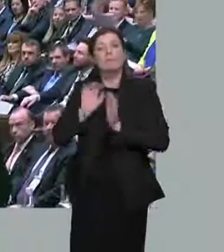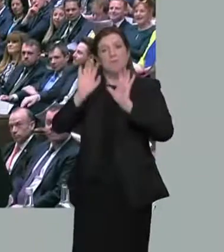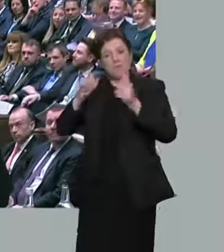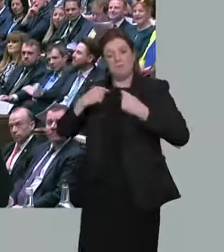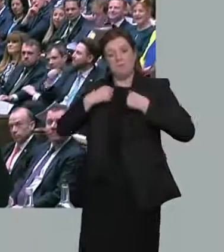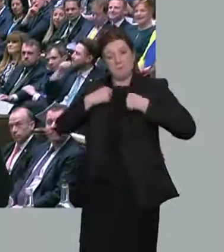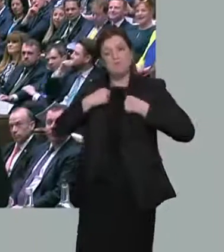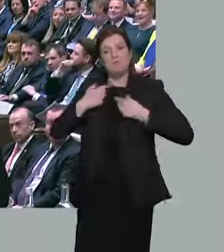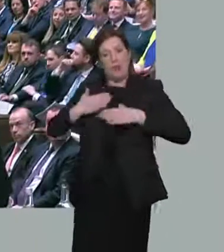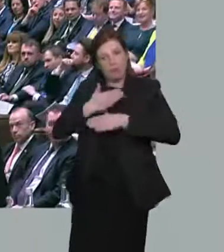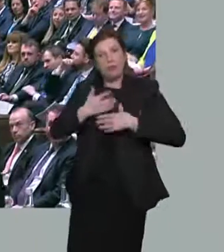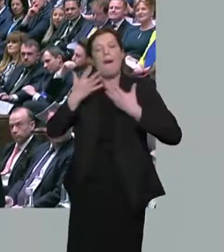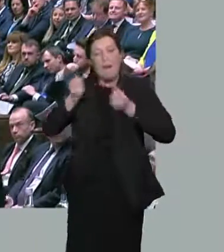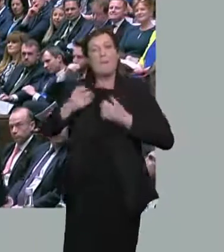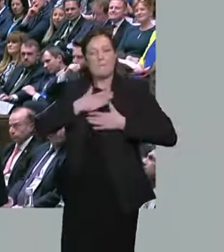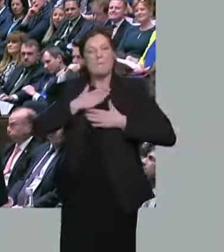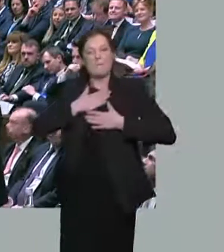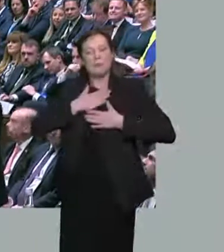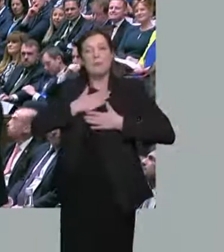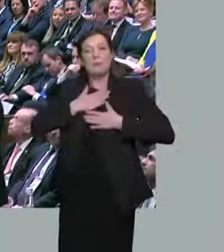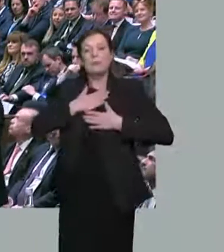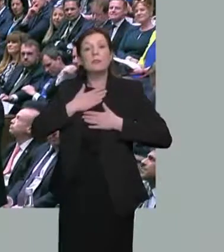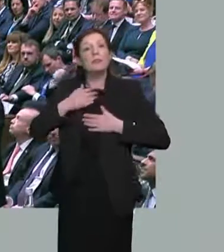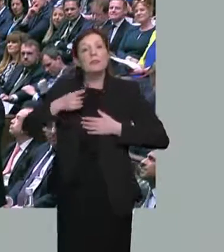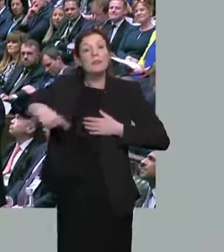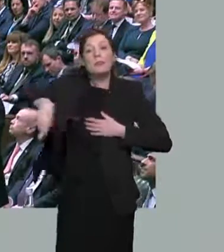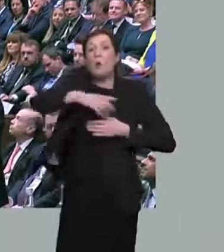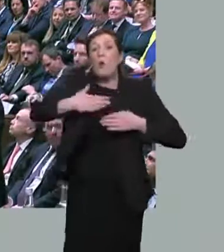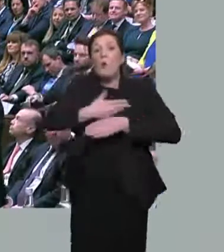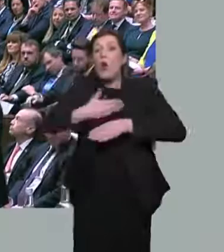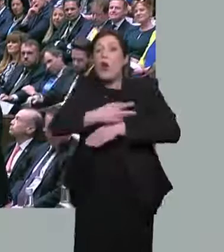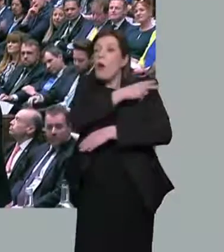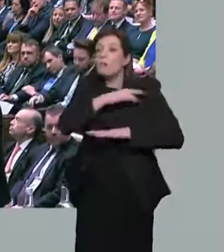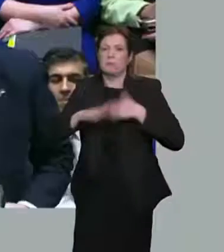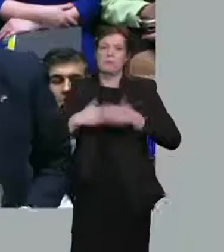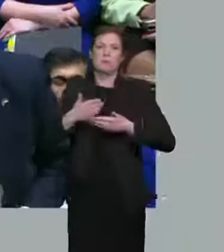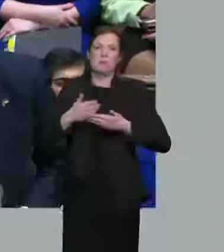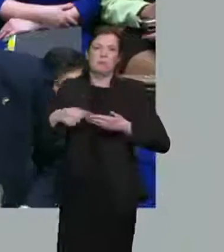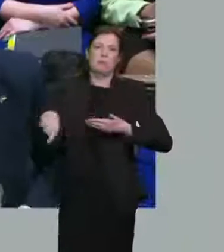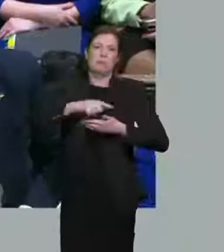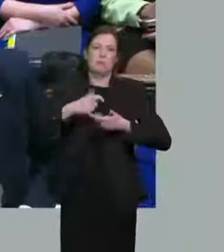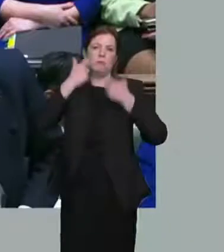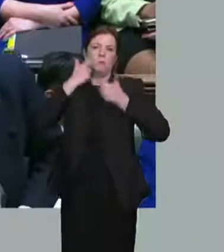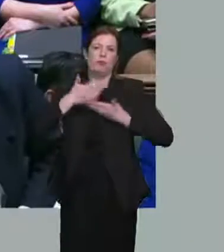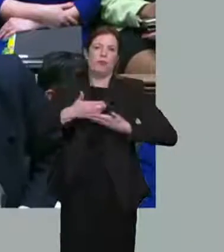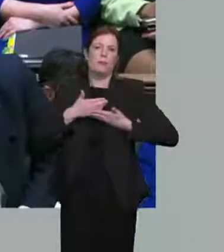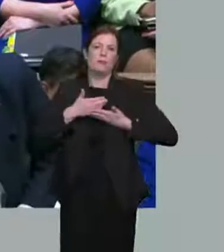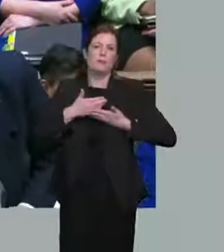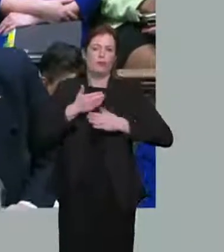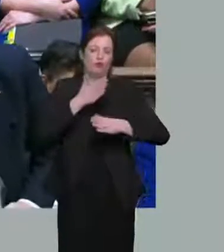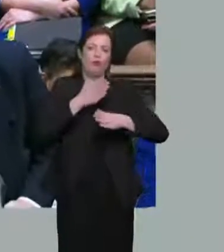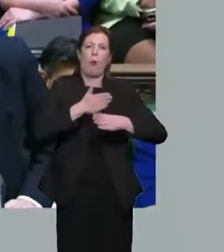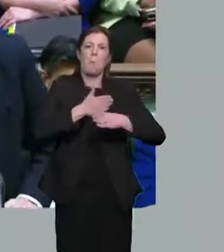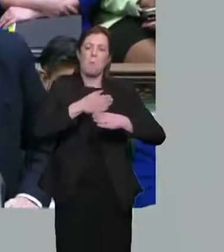Speaker, above all, is ensuring that workers in this country have the best protection of all, which is a job,